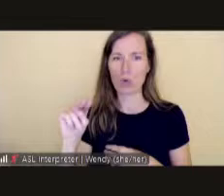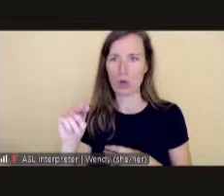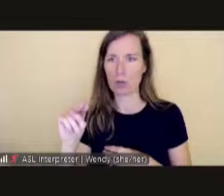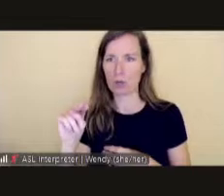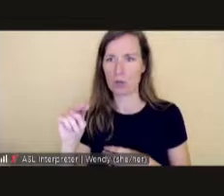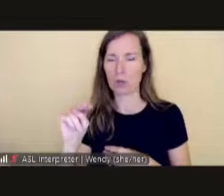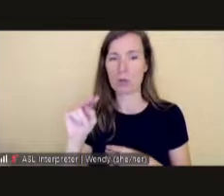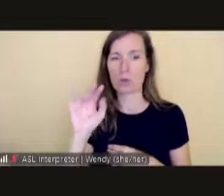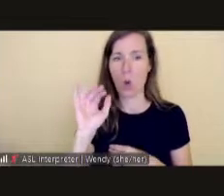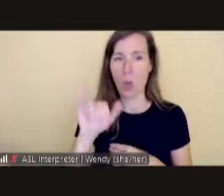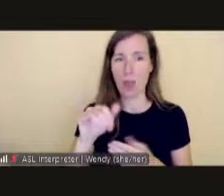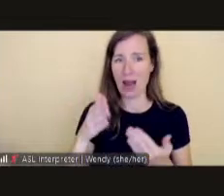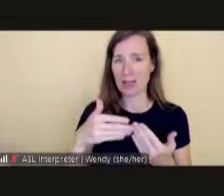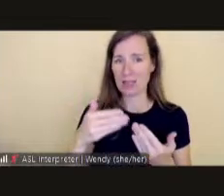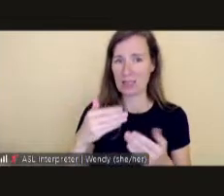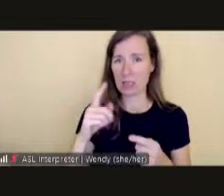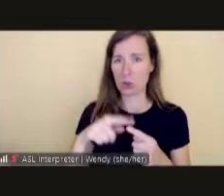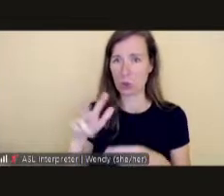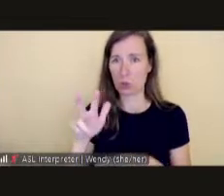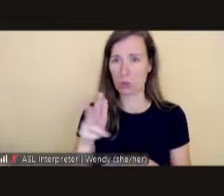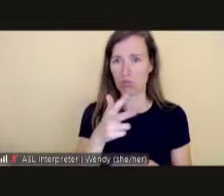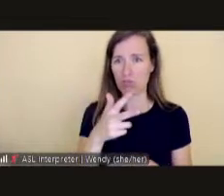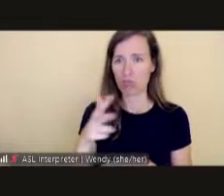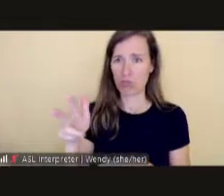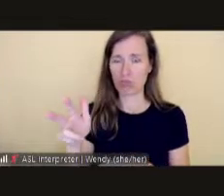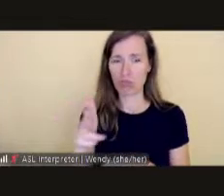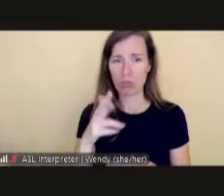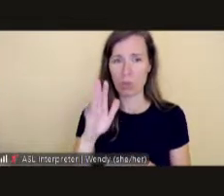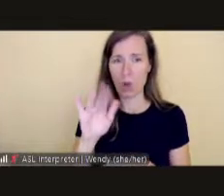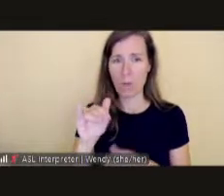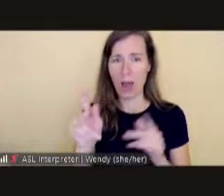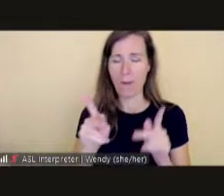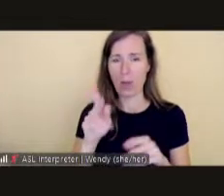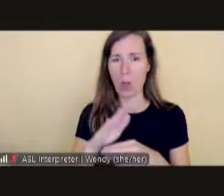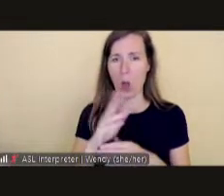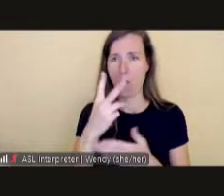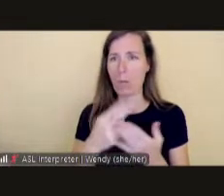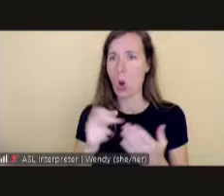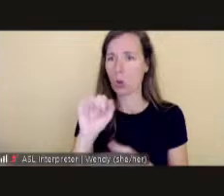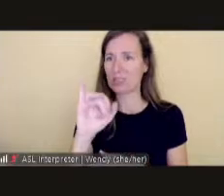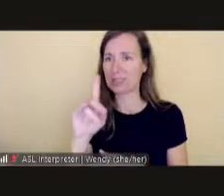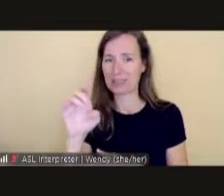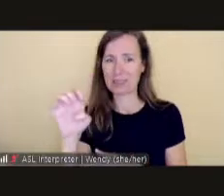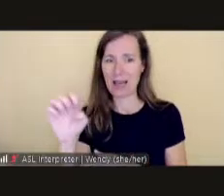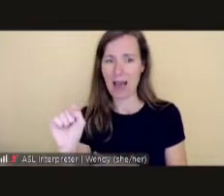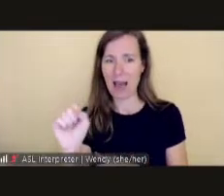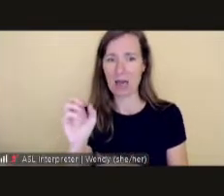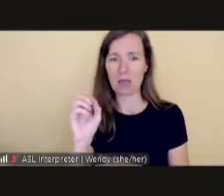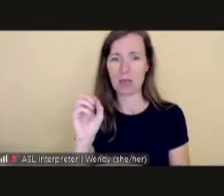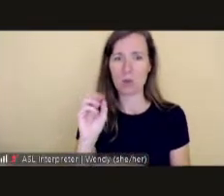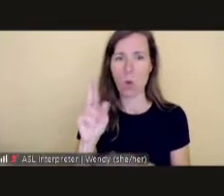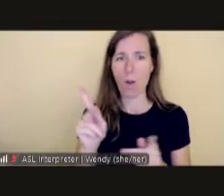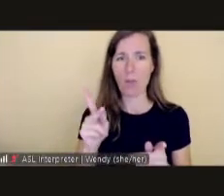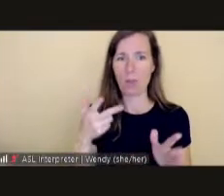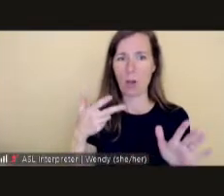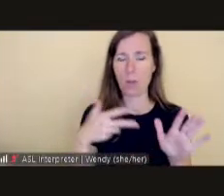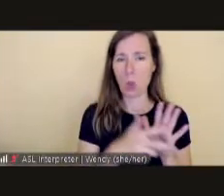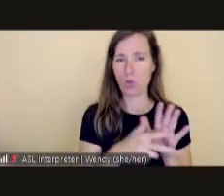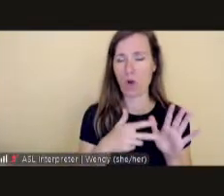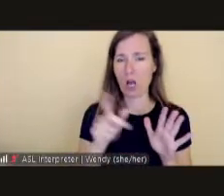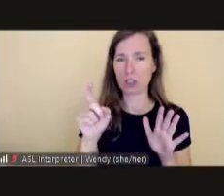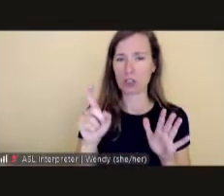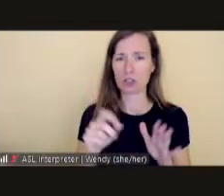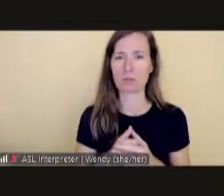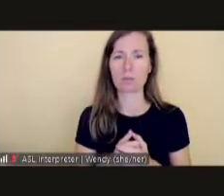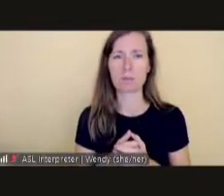navigated by people on both sides, people pulling into these garages? Yes, this is a design, first of